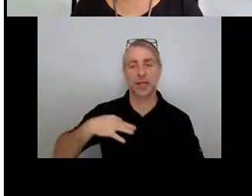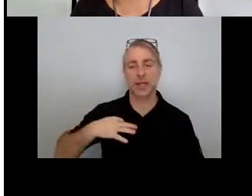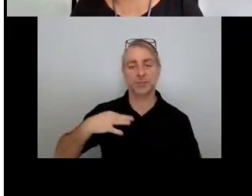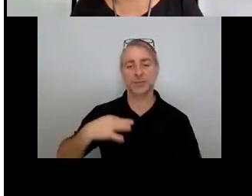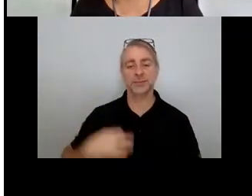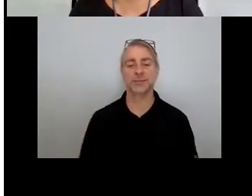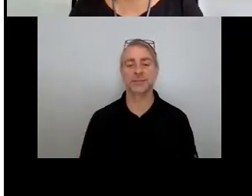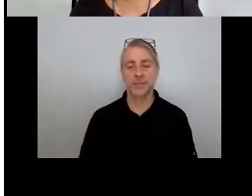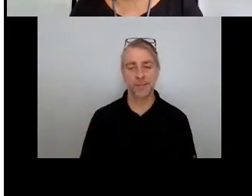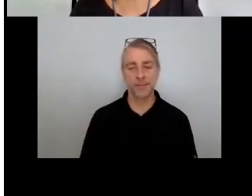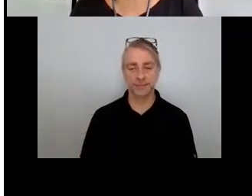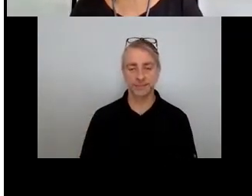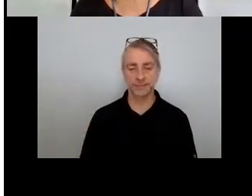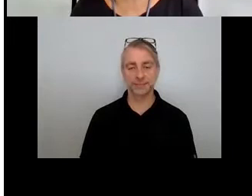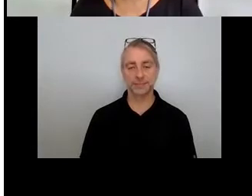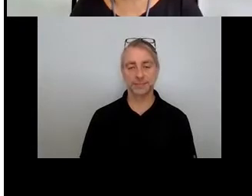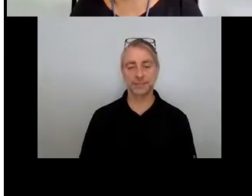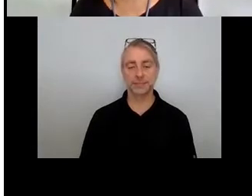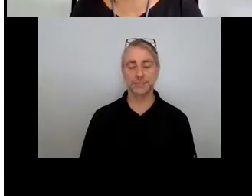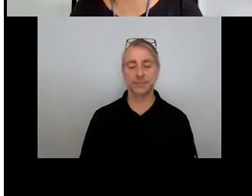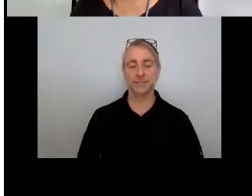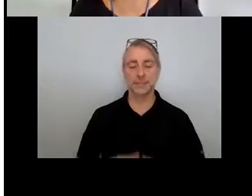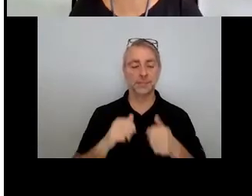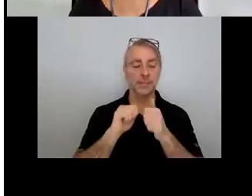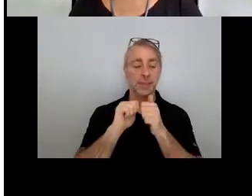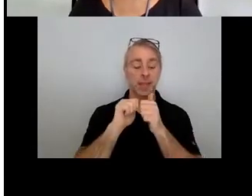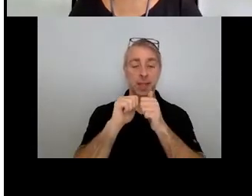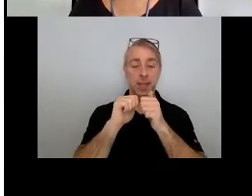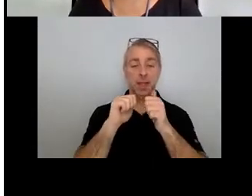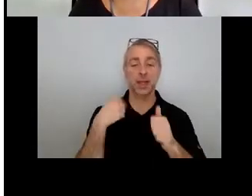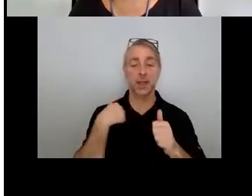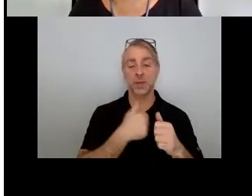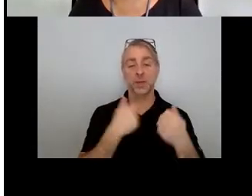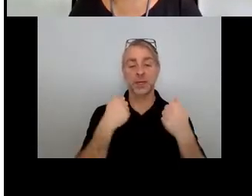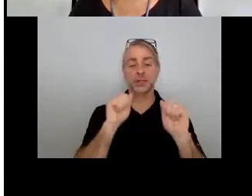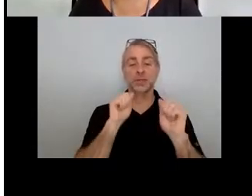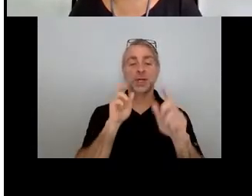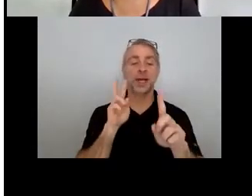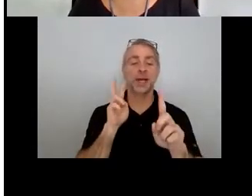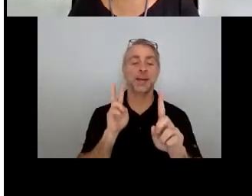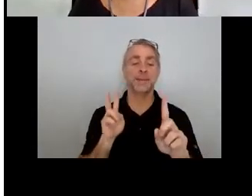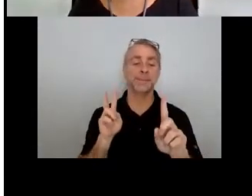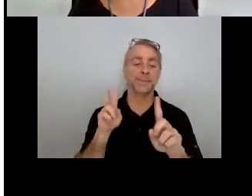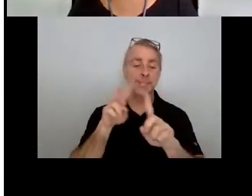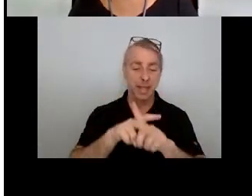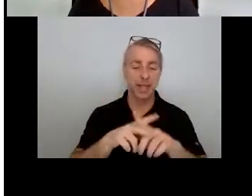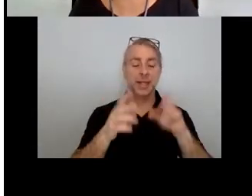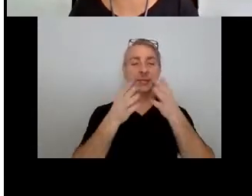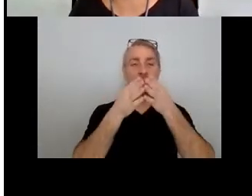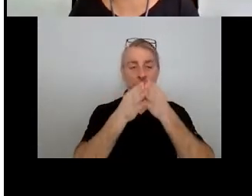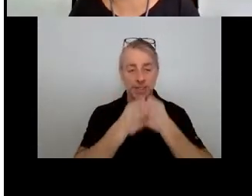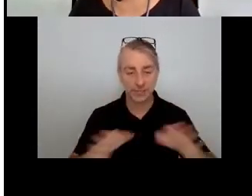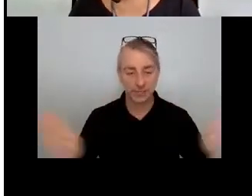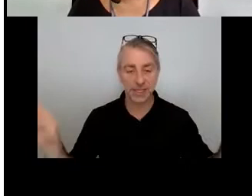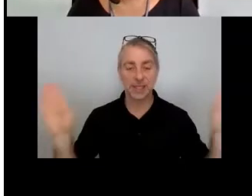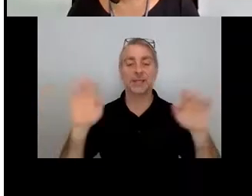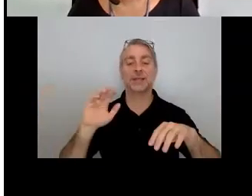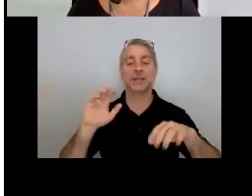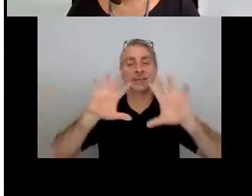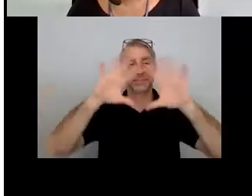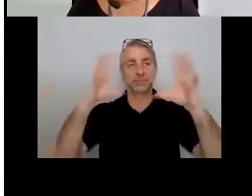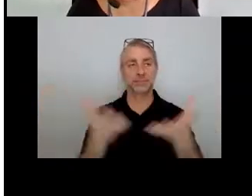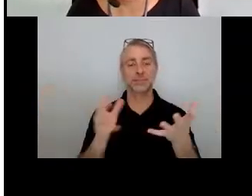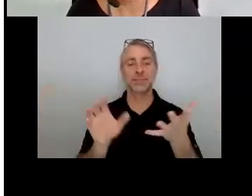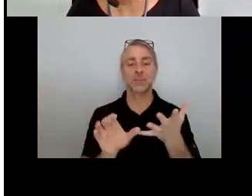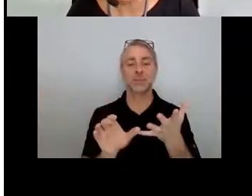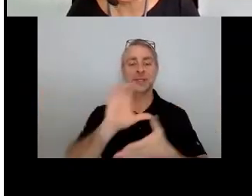that bias. One is to apply a transparent set of criteria and apply those consistently across those screening